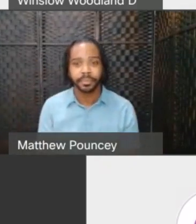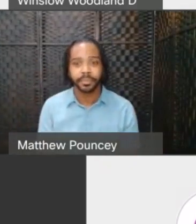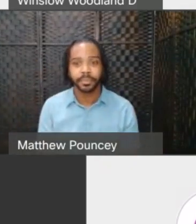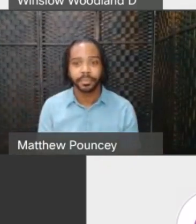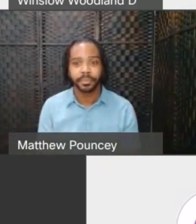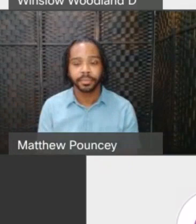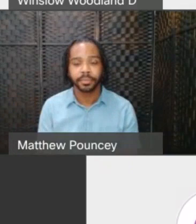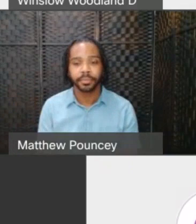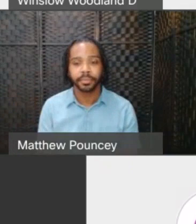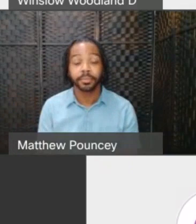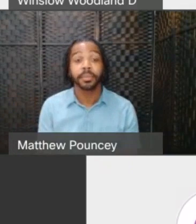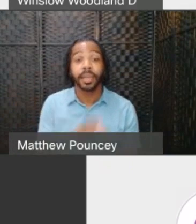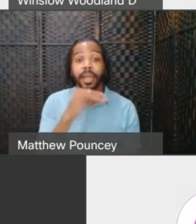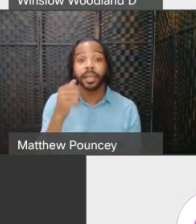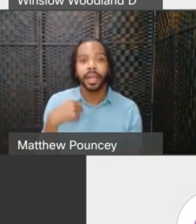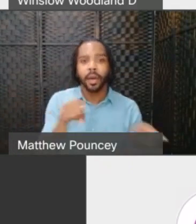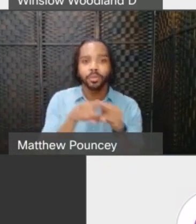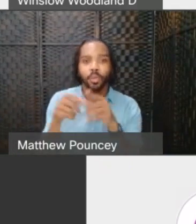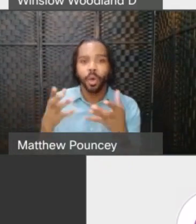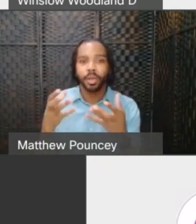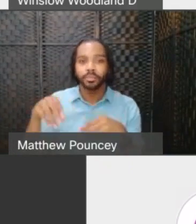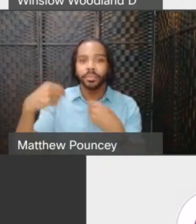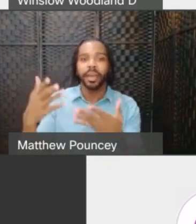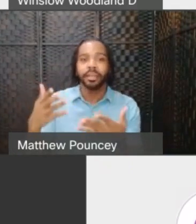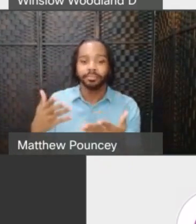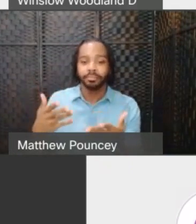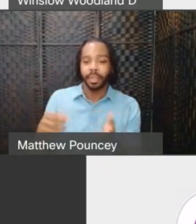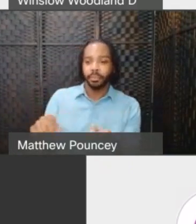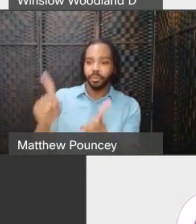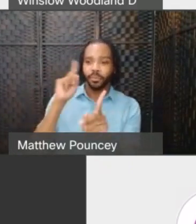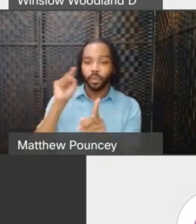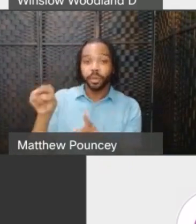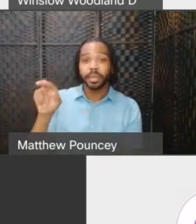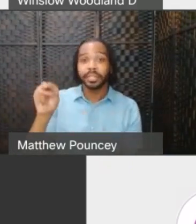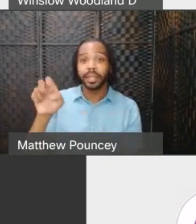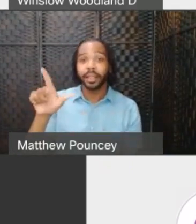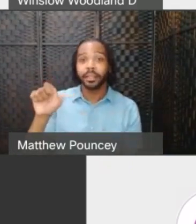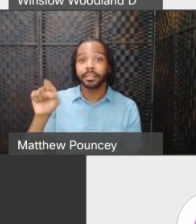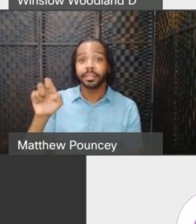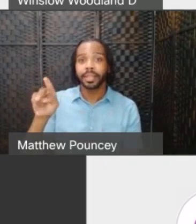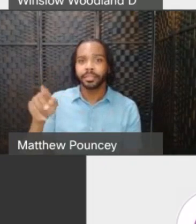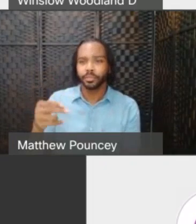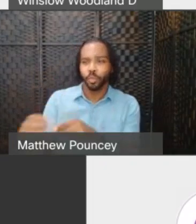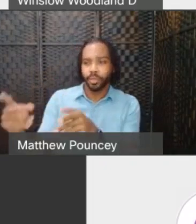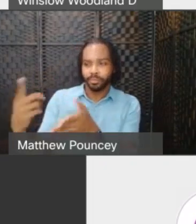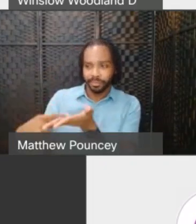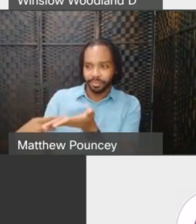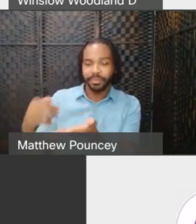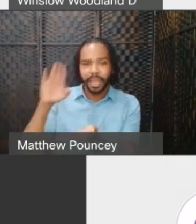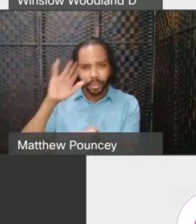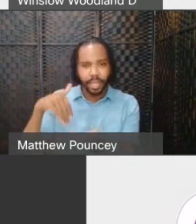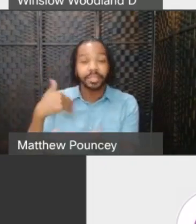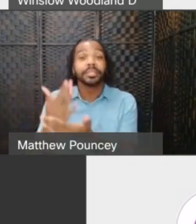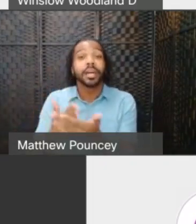And I also want to provide an opportunity for Nelson just to briefly talk about. I know there's been some